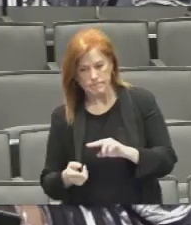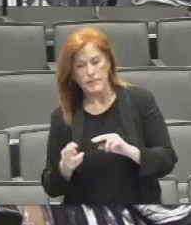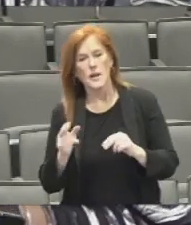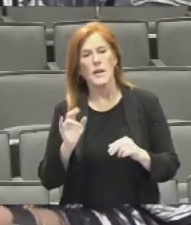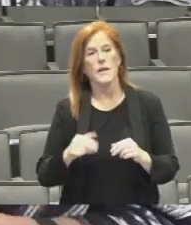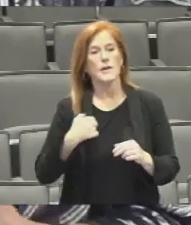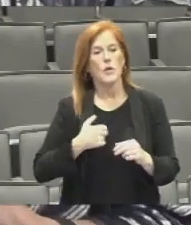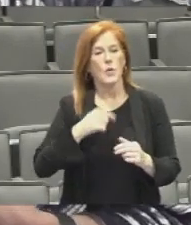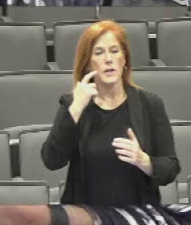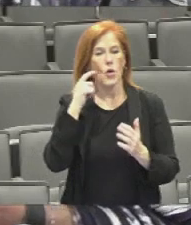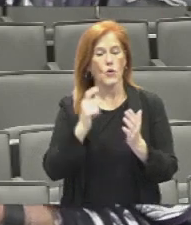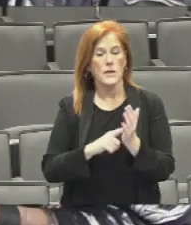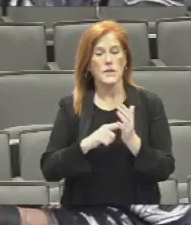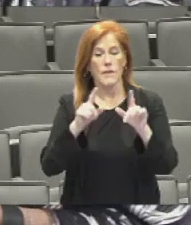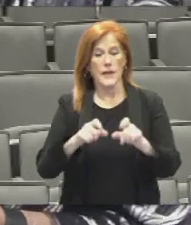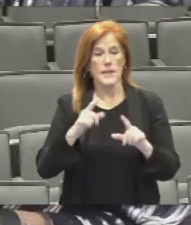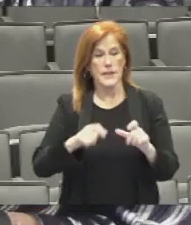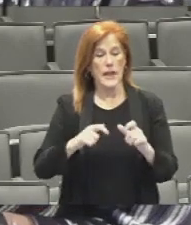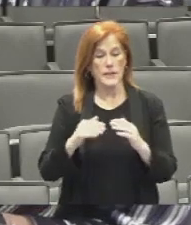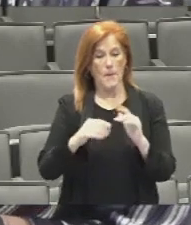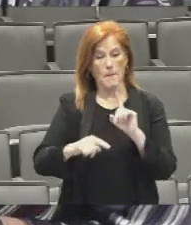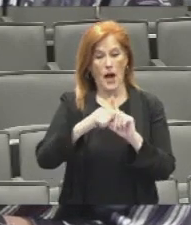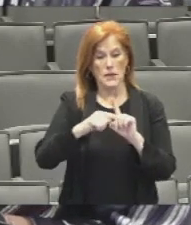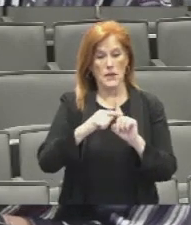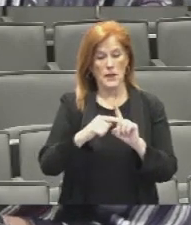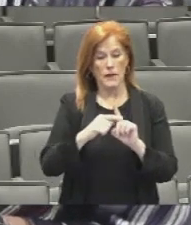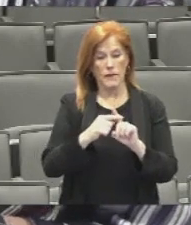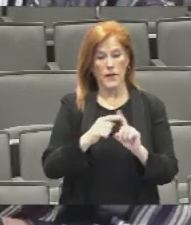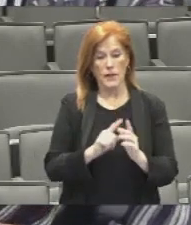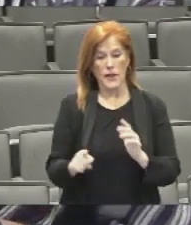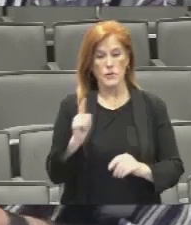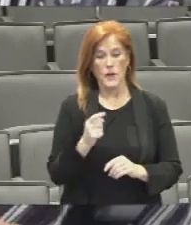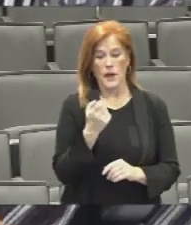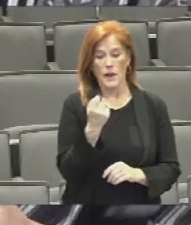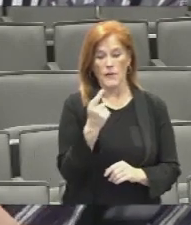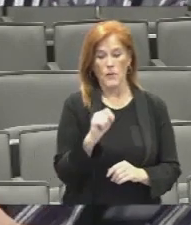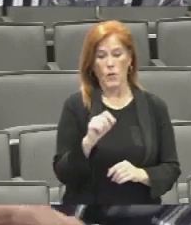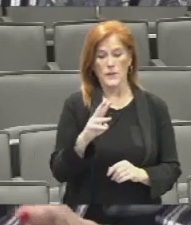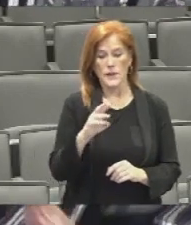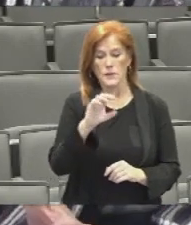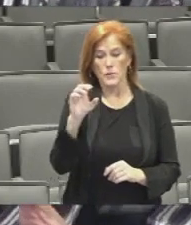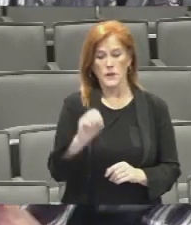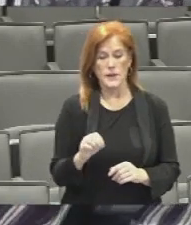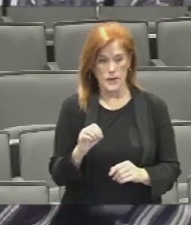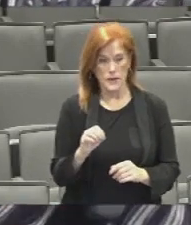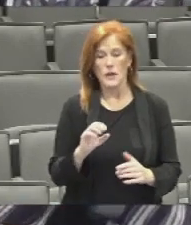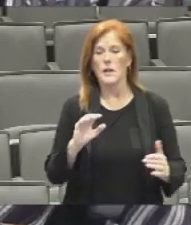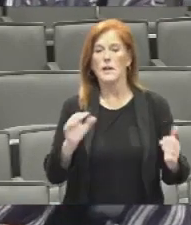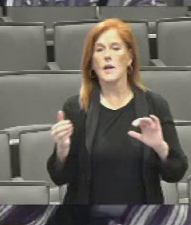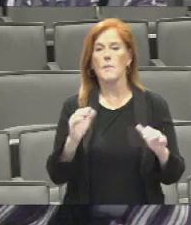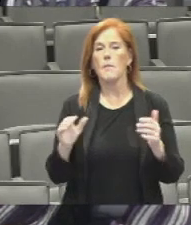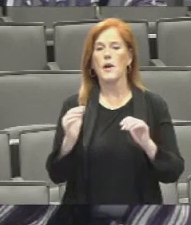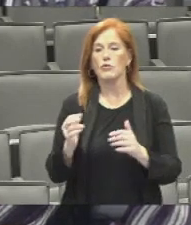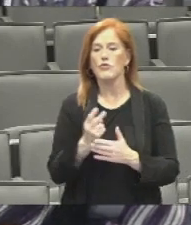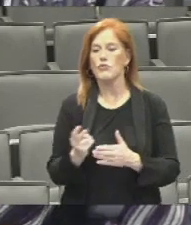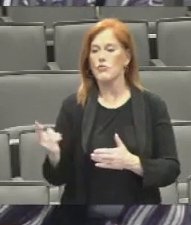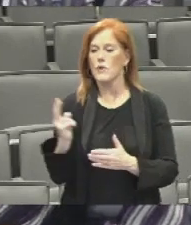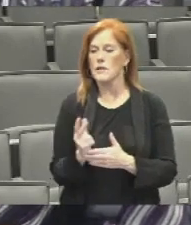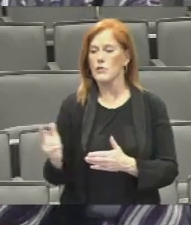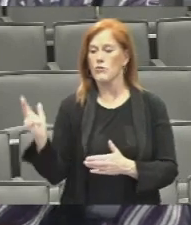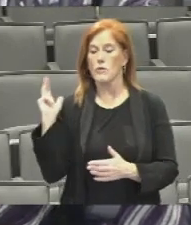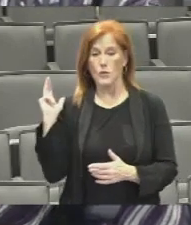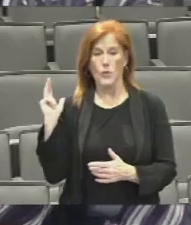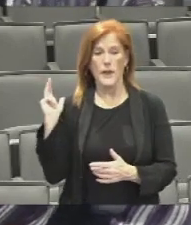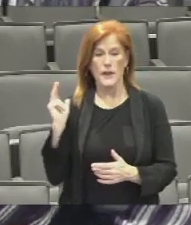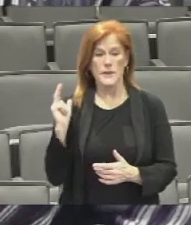the positivity rate last week was 11.6%, and compare that to the two previous weeks where we